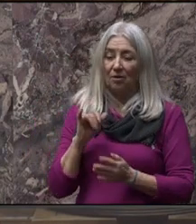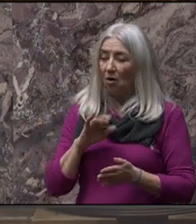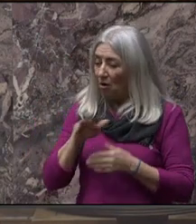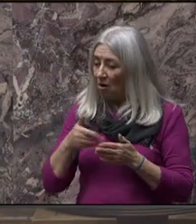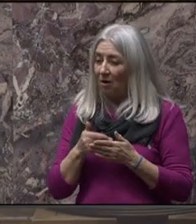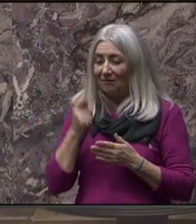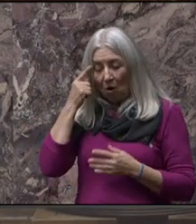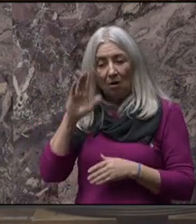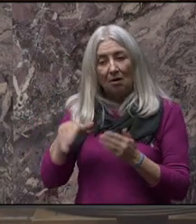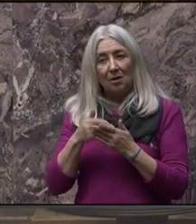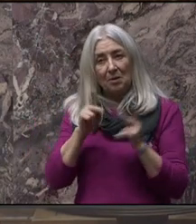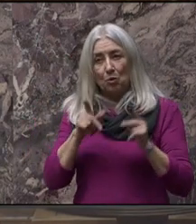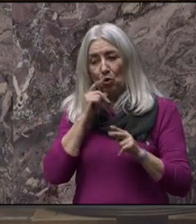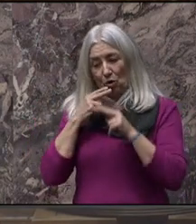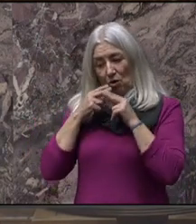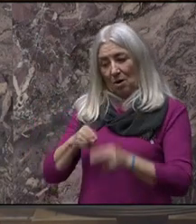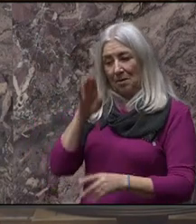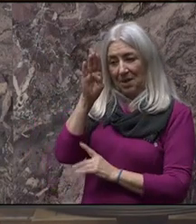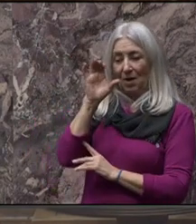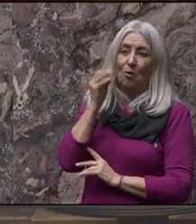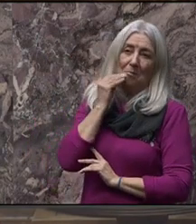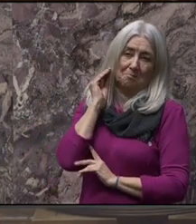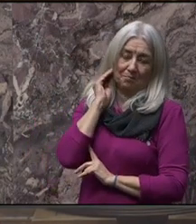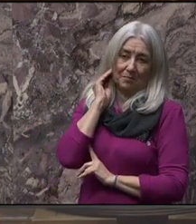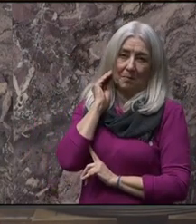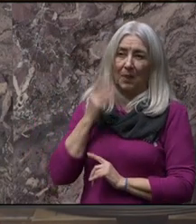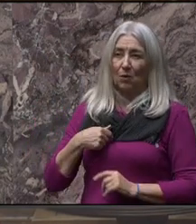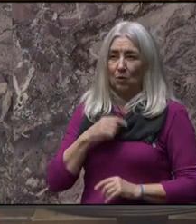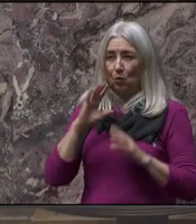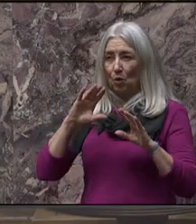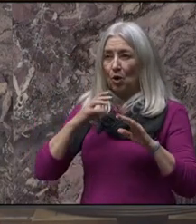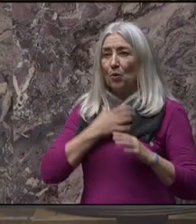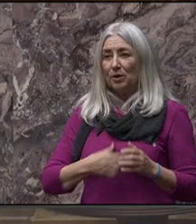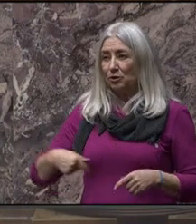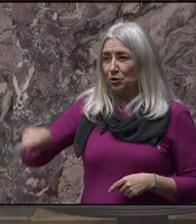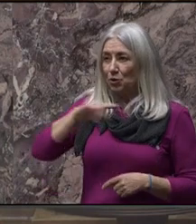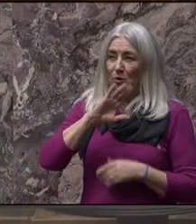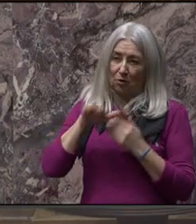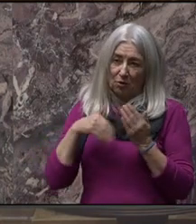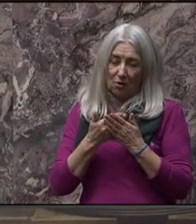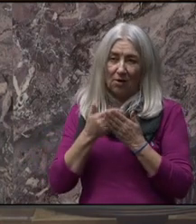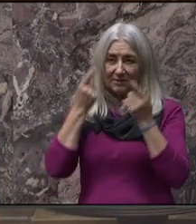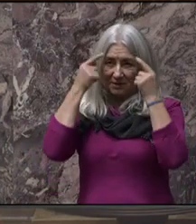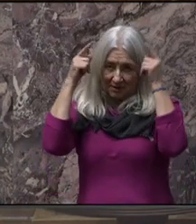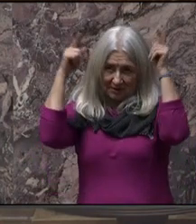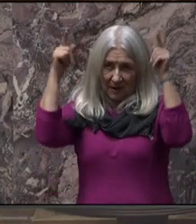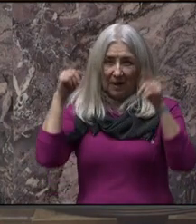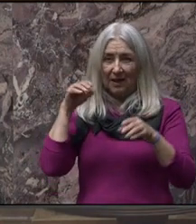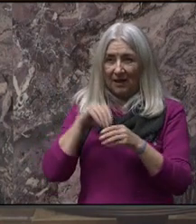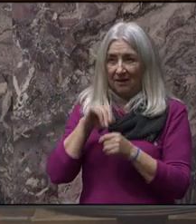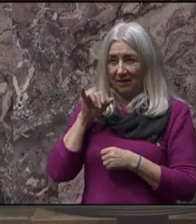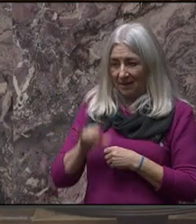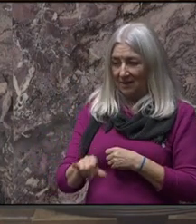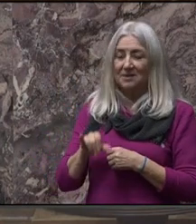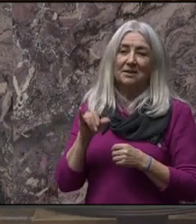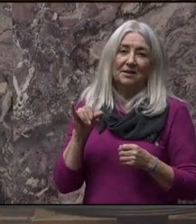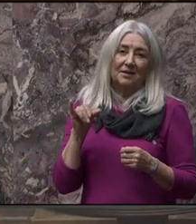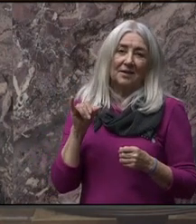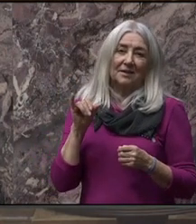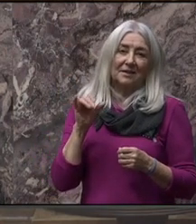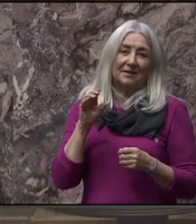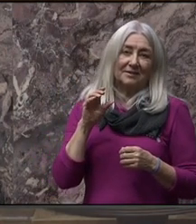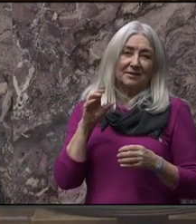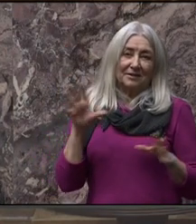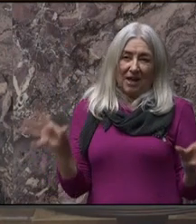their home. I wish you all success in this, the sixth session of the 40th Parliament. It